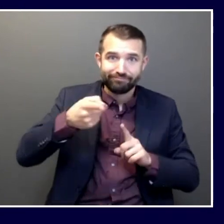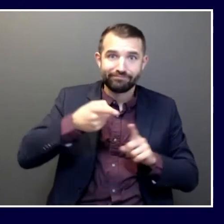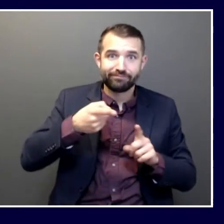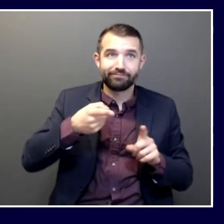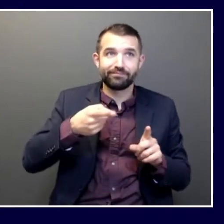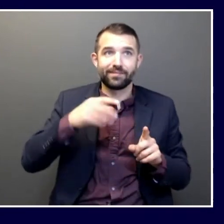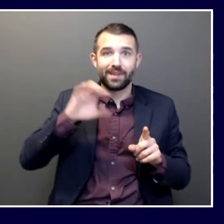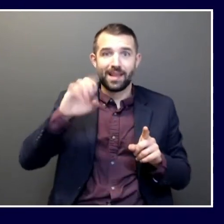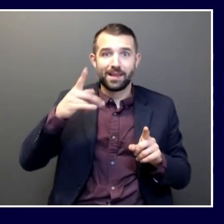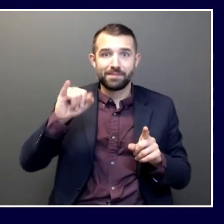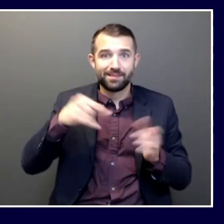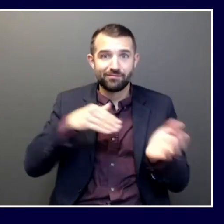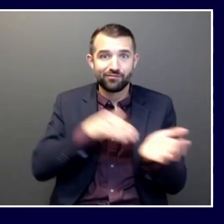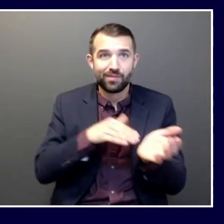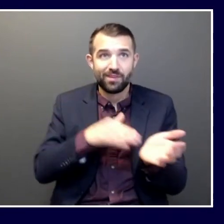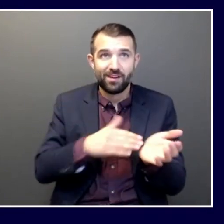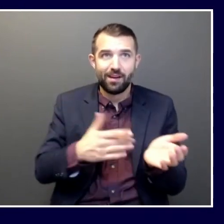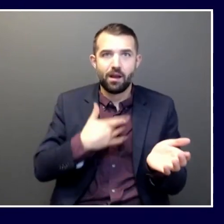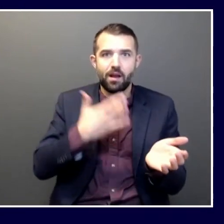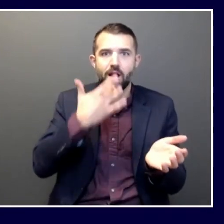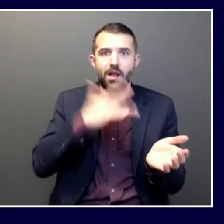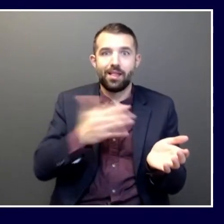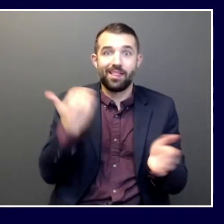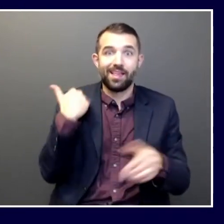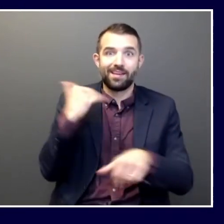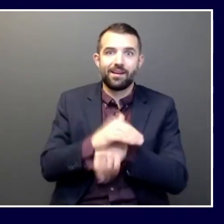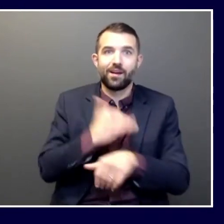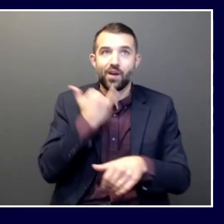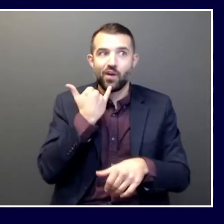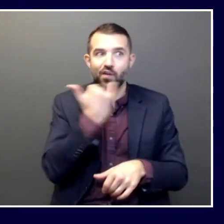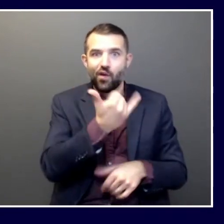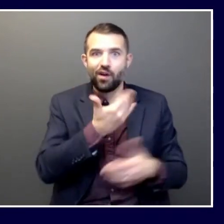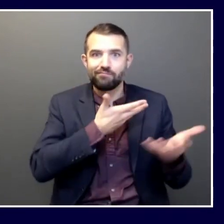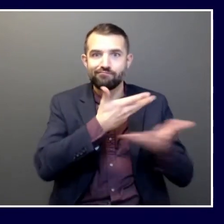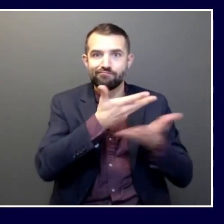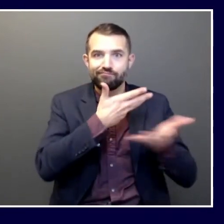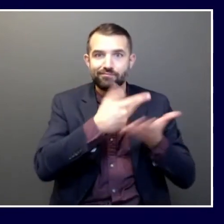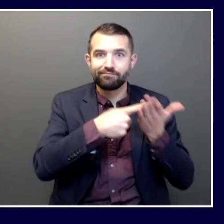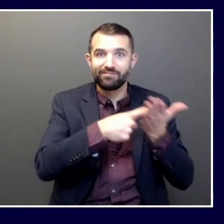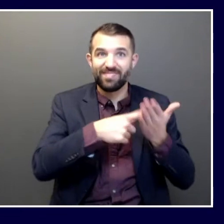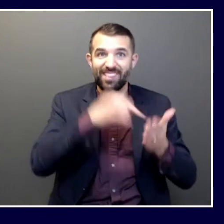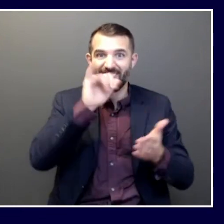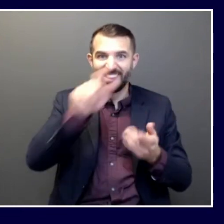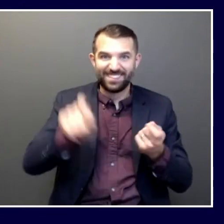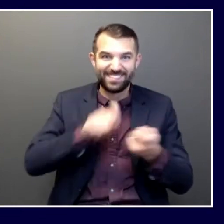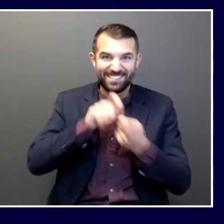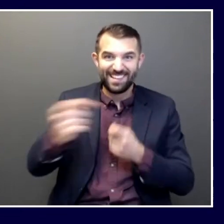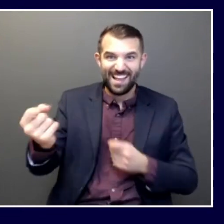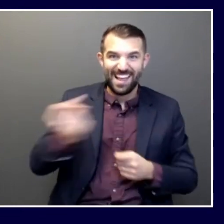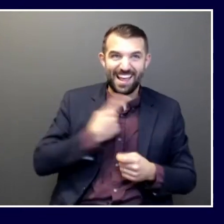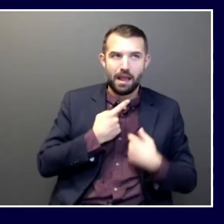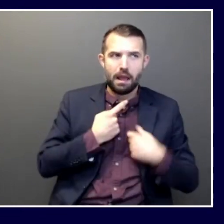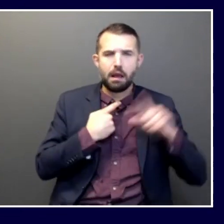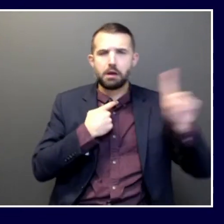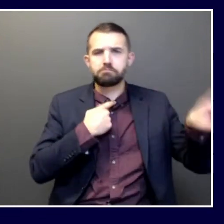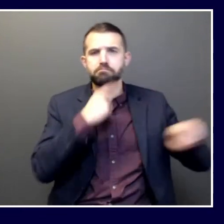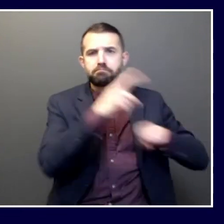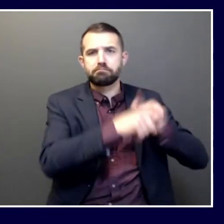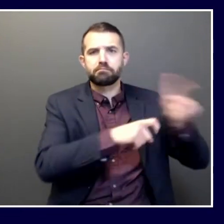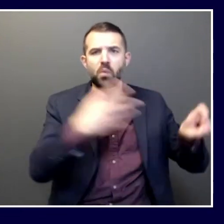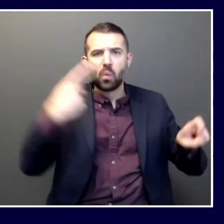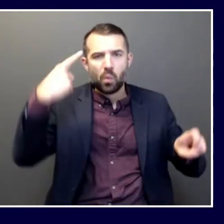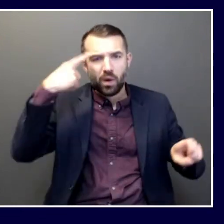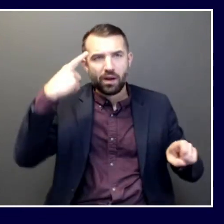them yesterday evening to talk about these exact types of off-ramps for schools and others. We're working with the CDC